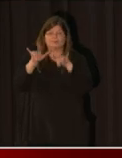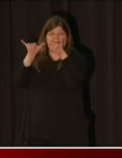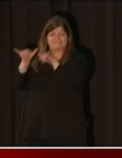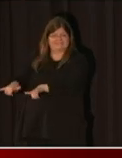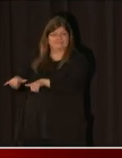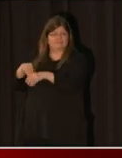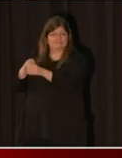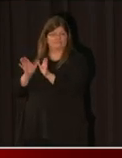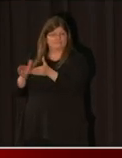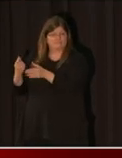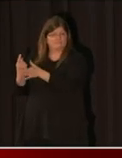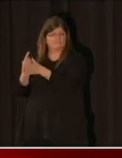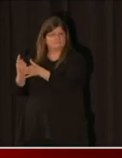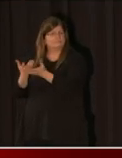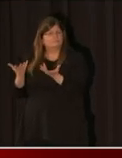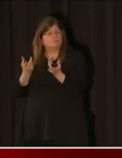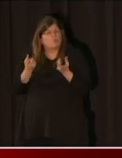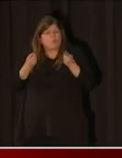So,